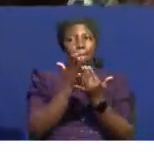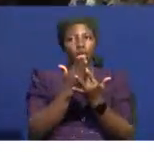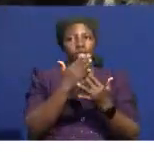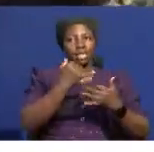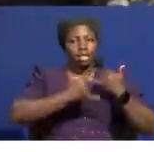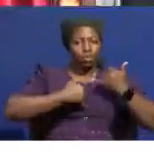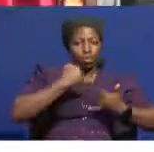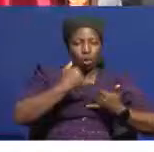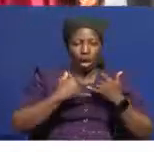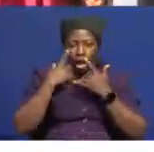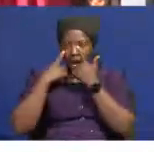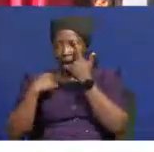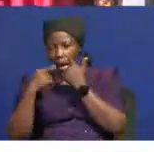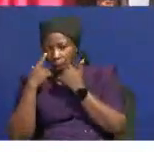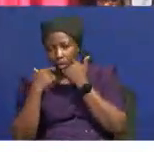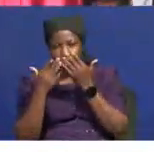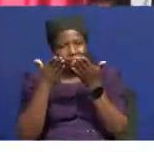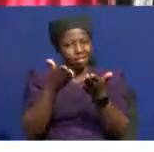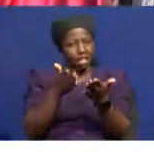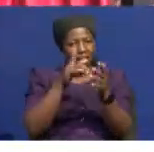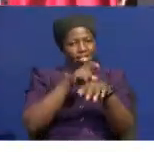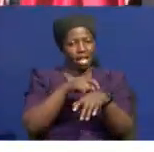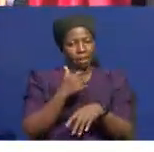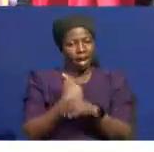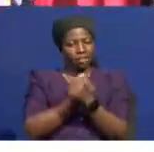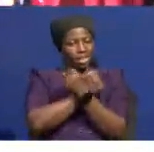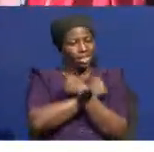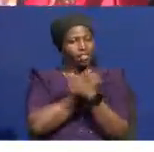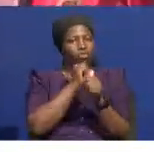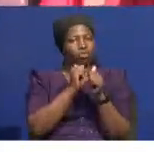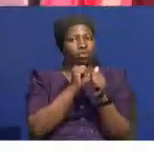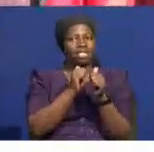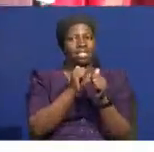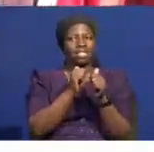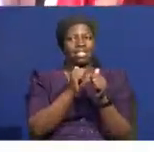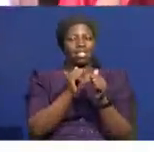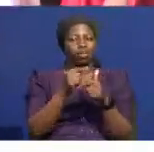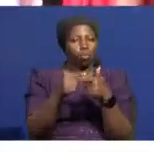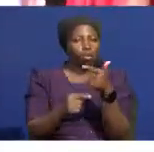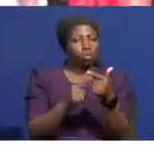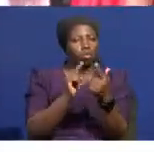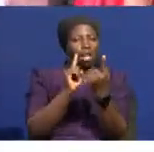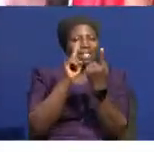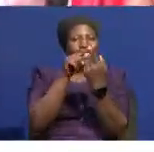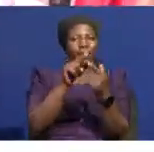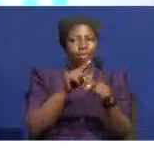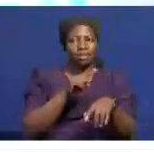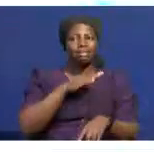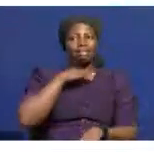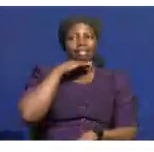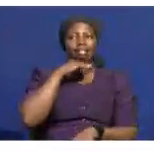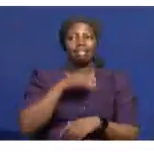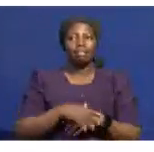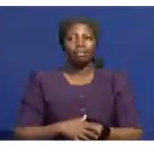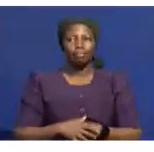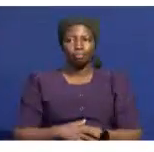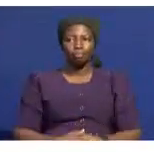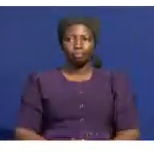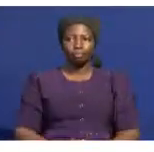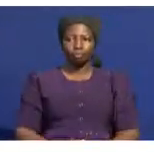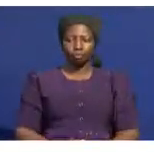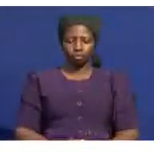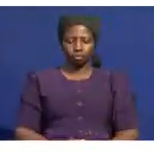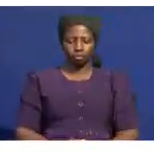and grief was blurred, at the essence of love apparently transcending even death itself. For Legends